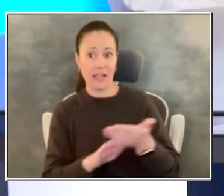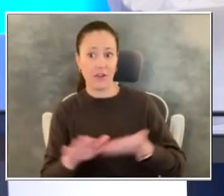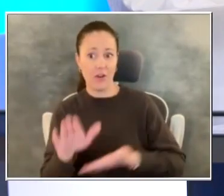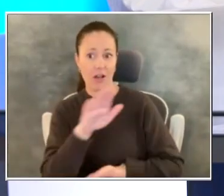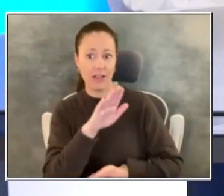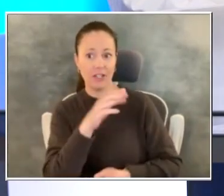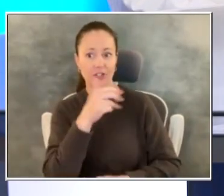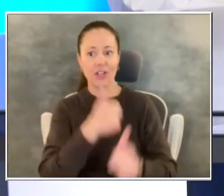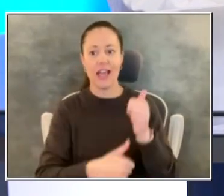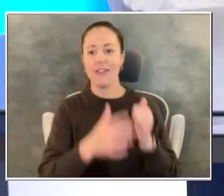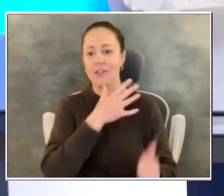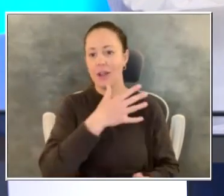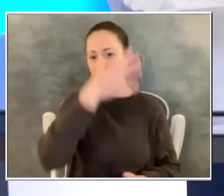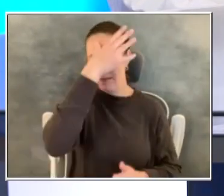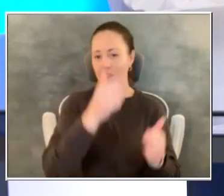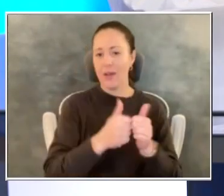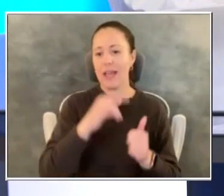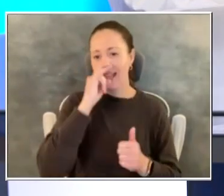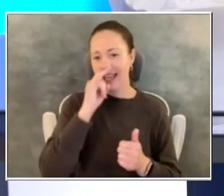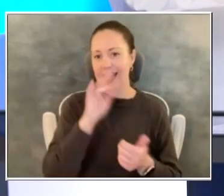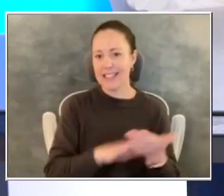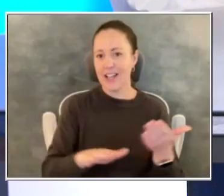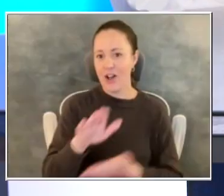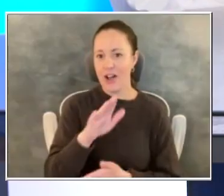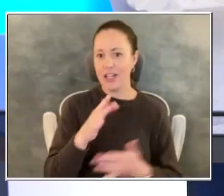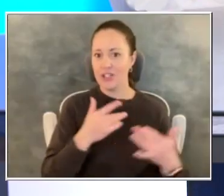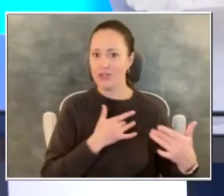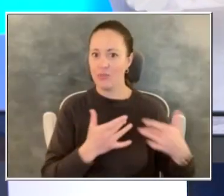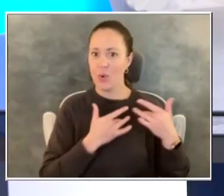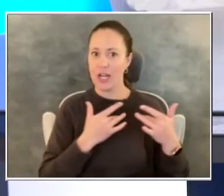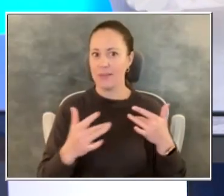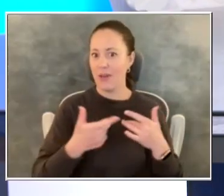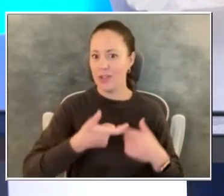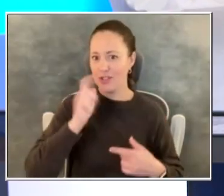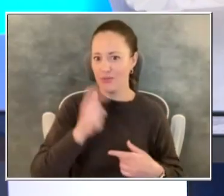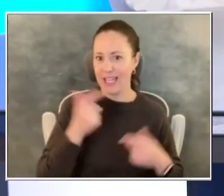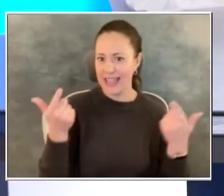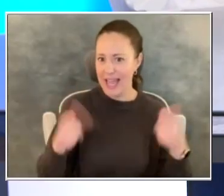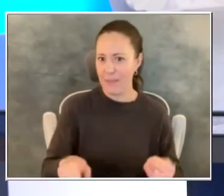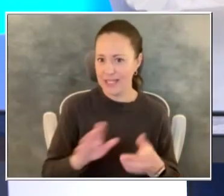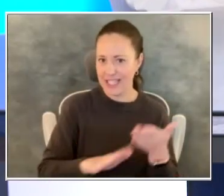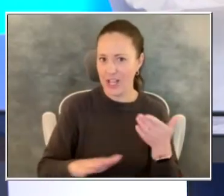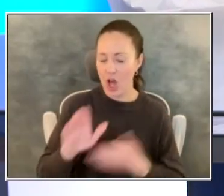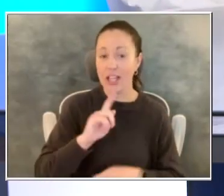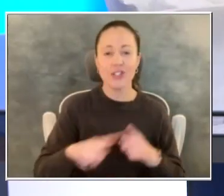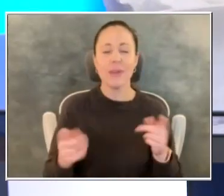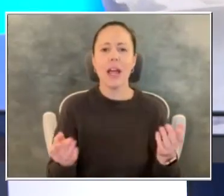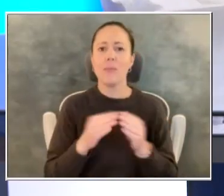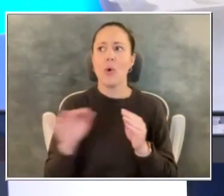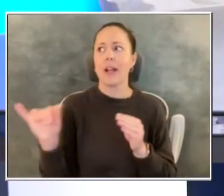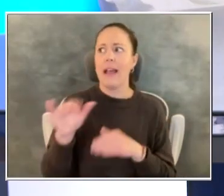kid in college worries about the drinking that happens in college, or is this more of a 40-plus thing?